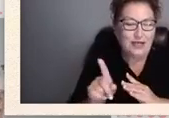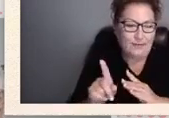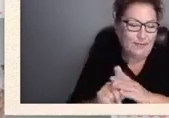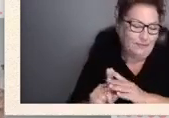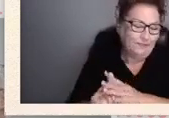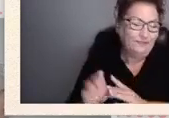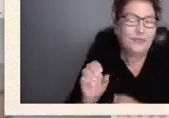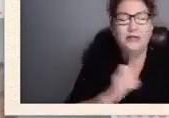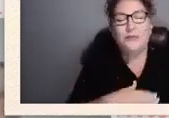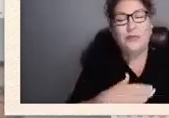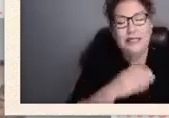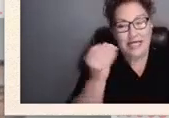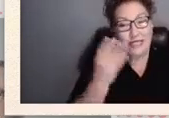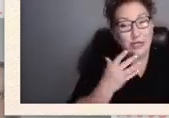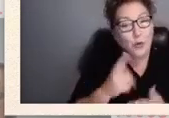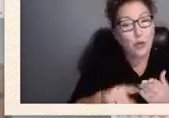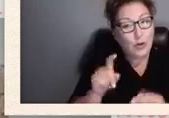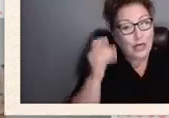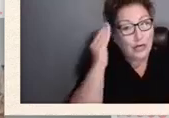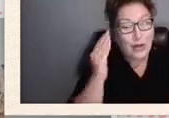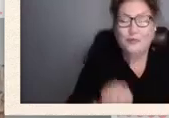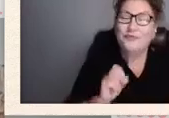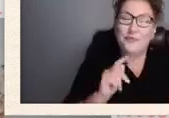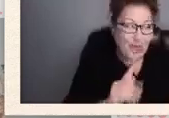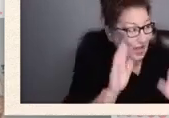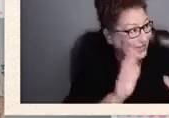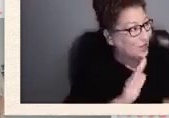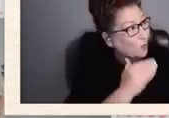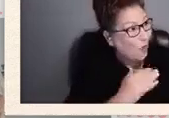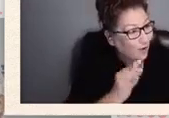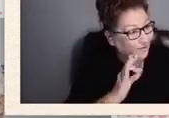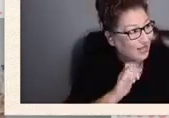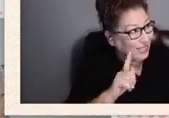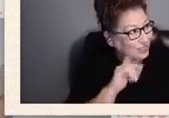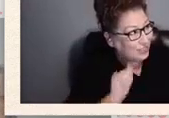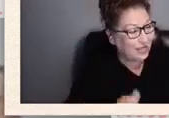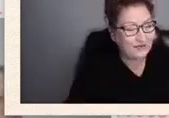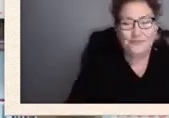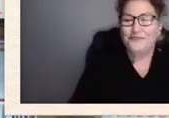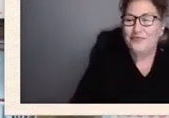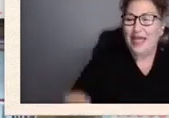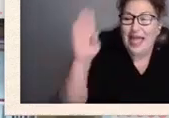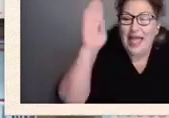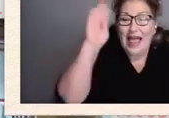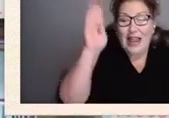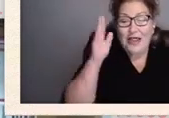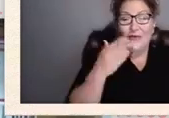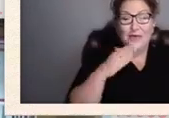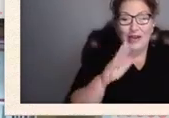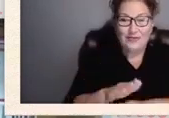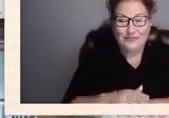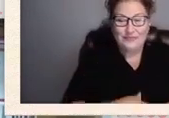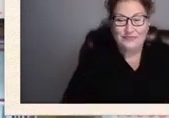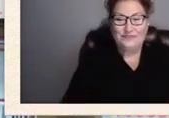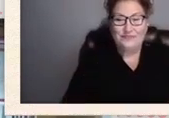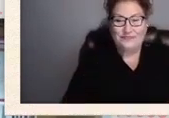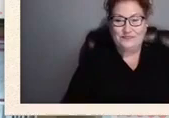us know what you need to know. Excellent. Welcome, Felicia. Hi, good afternoon.